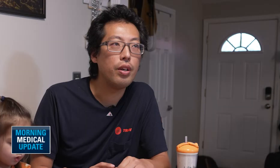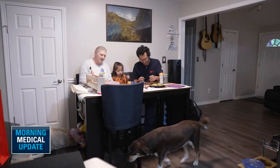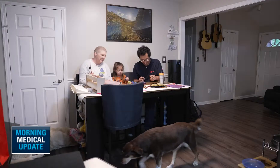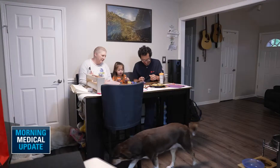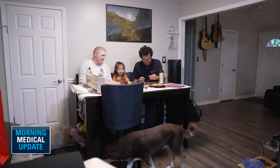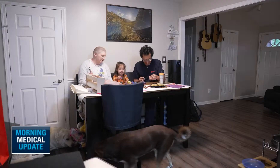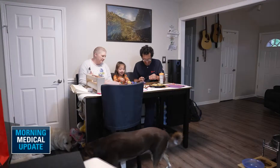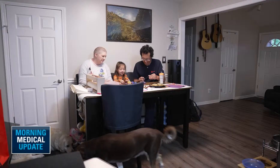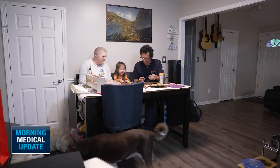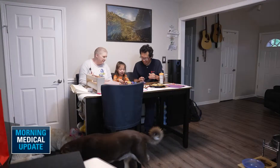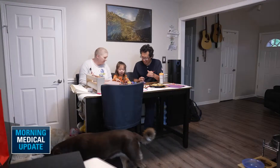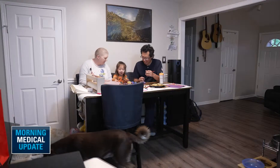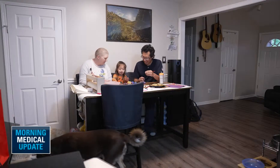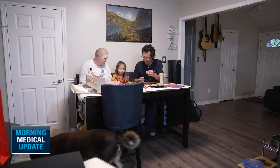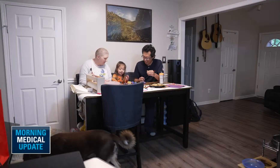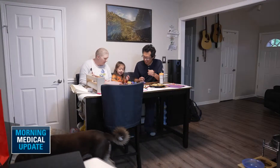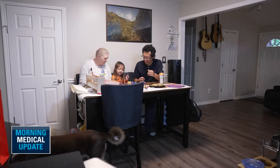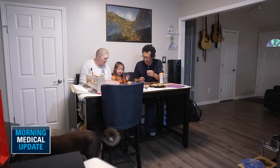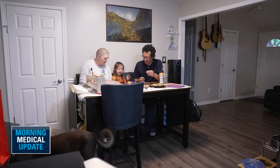hear.